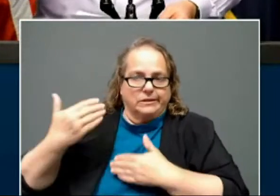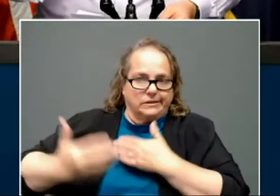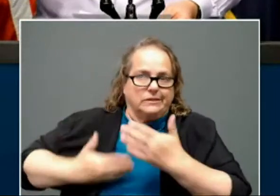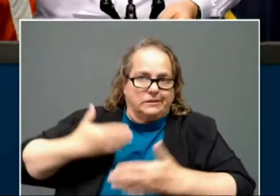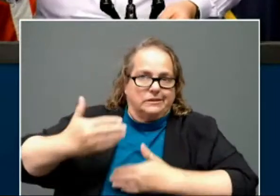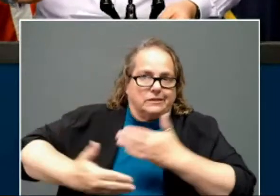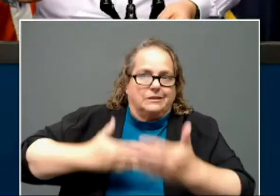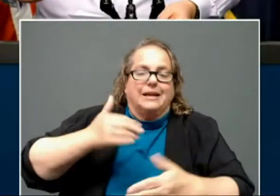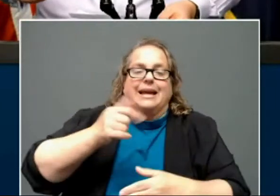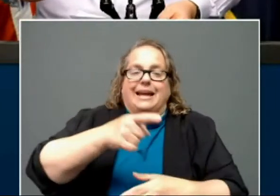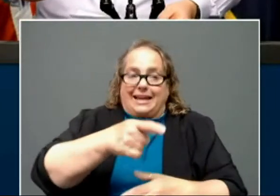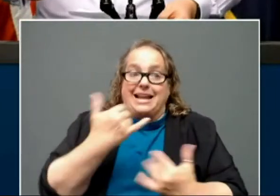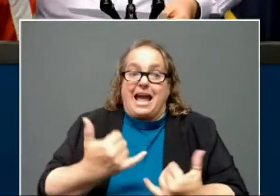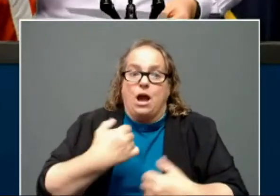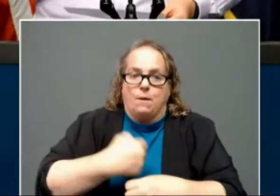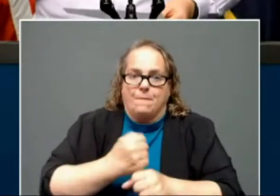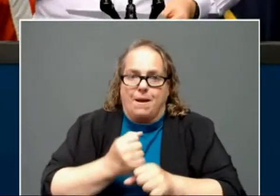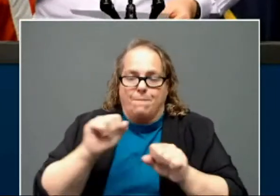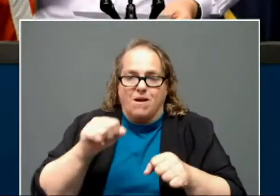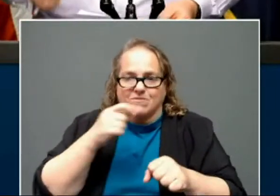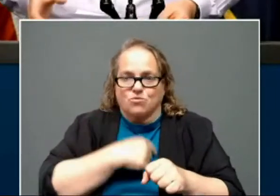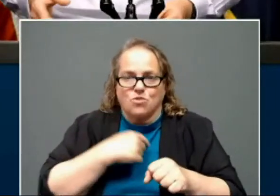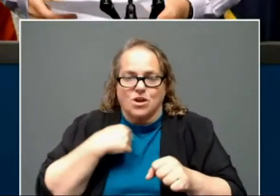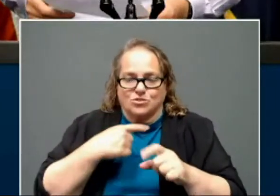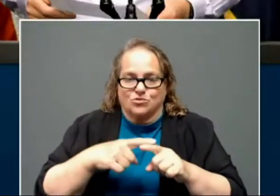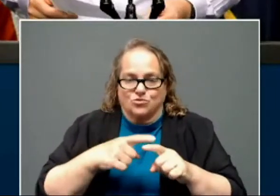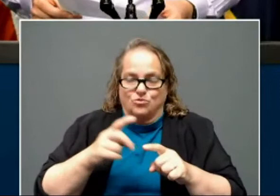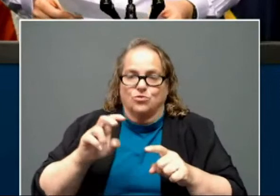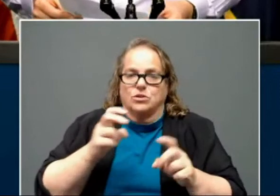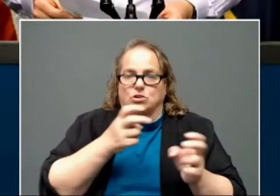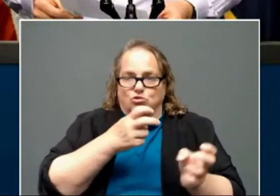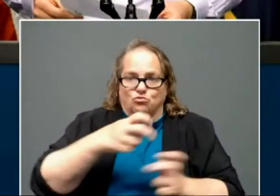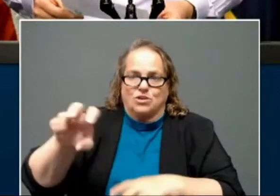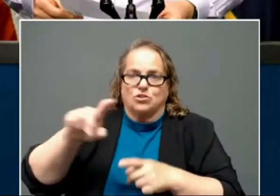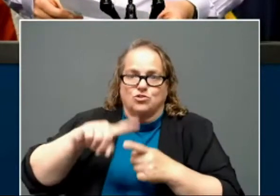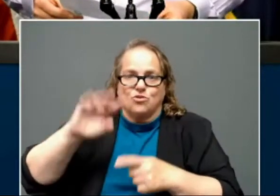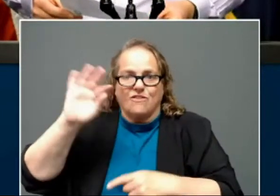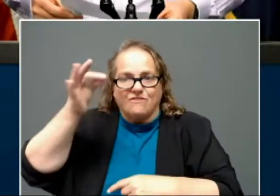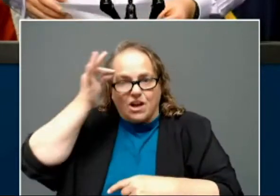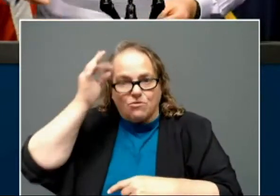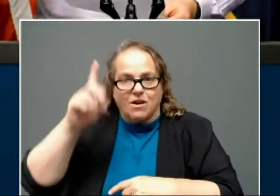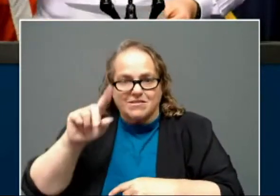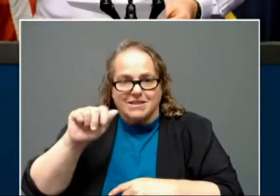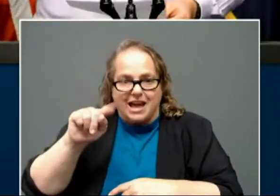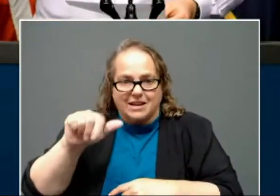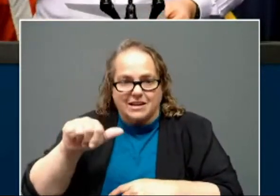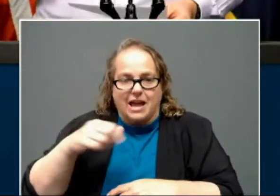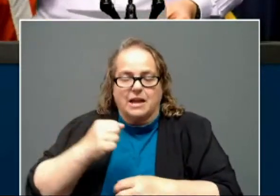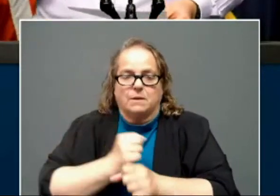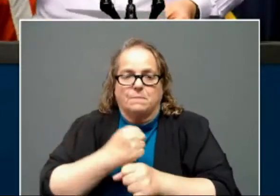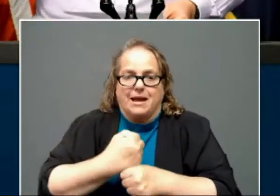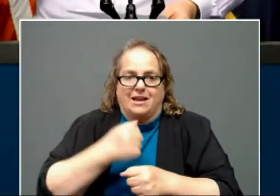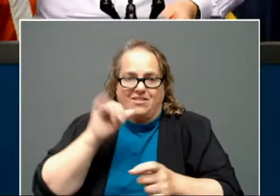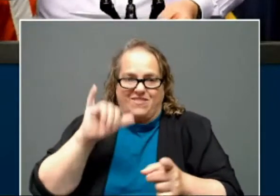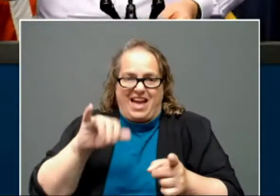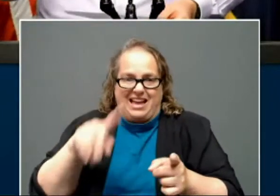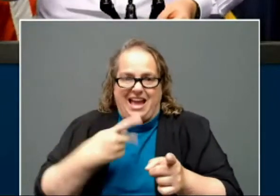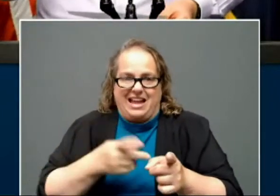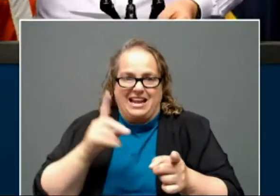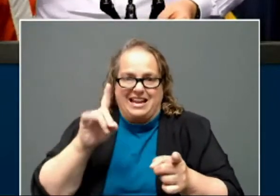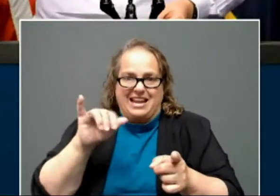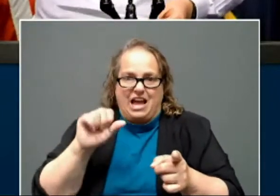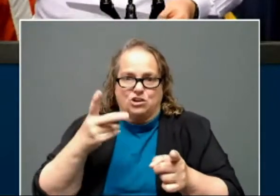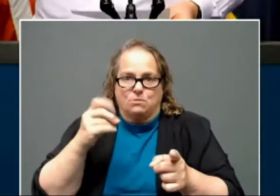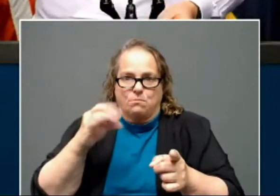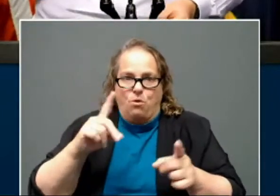us to transition to federal data and to create the dashboard that you can see on your screen here. This dashboard should be live